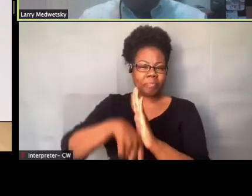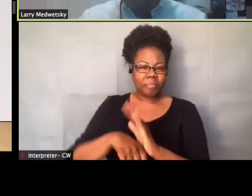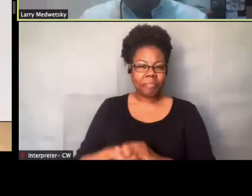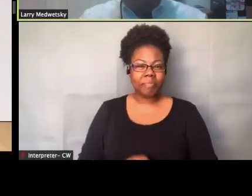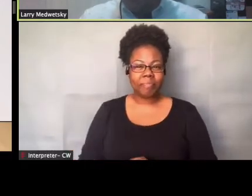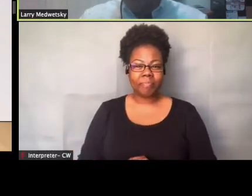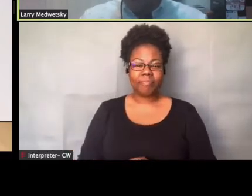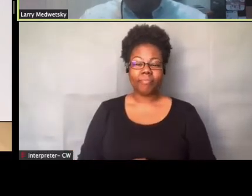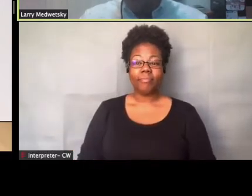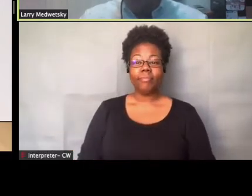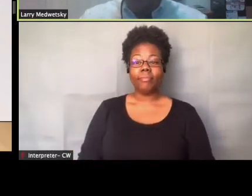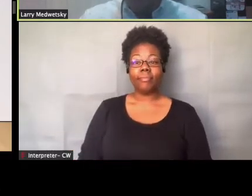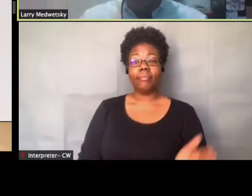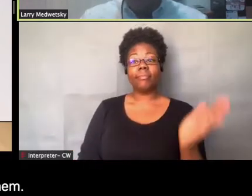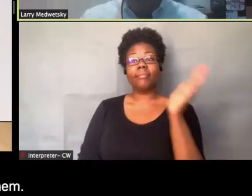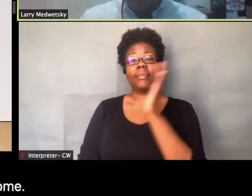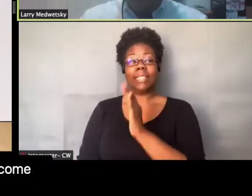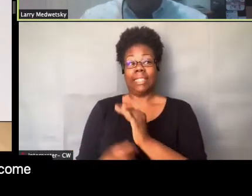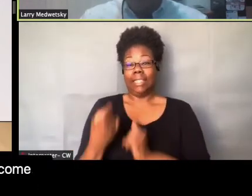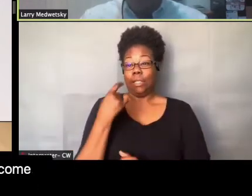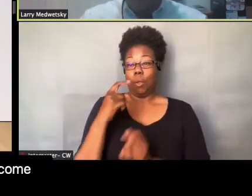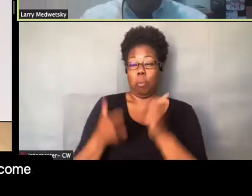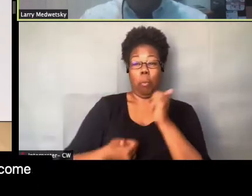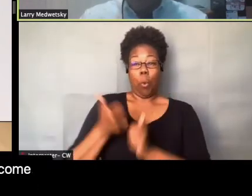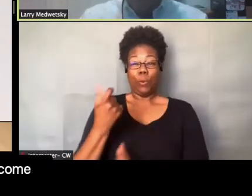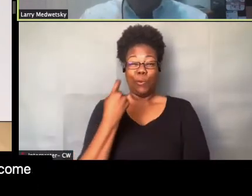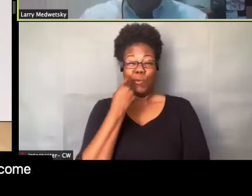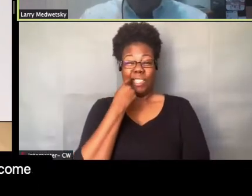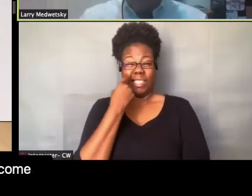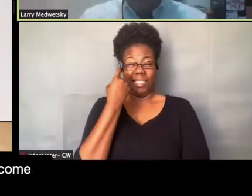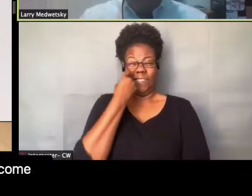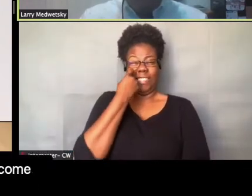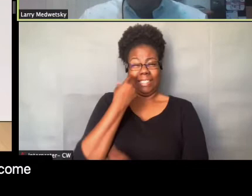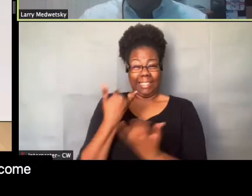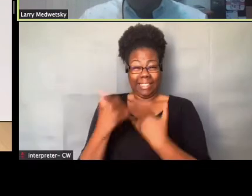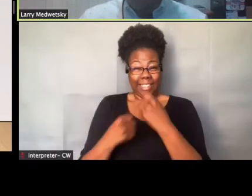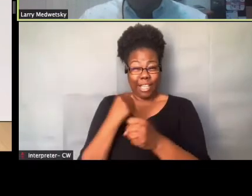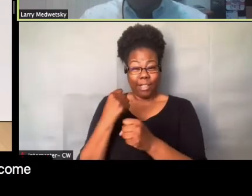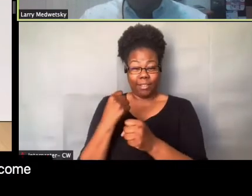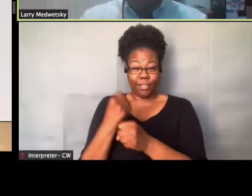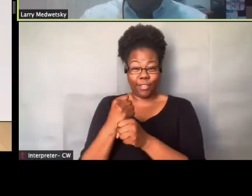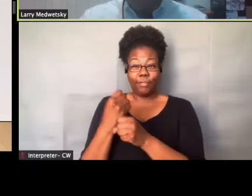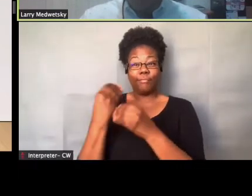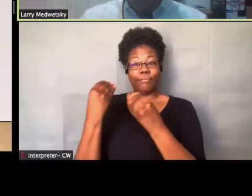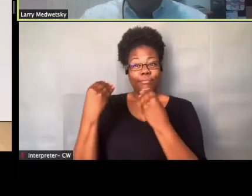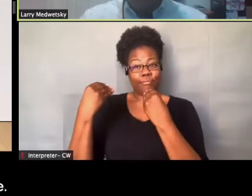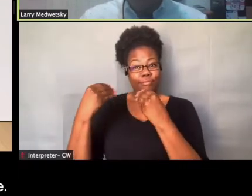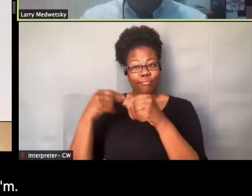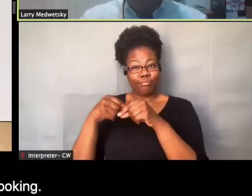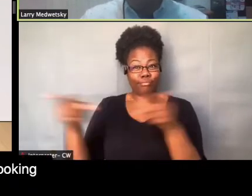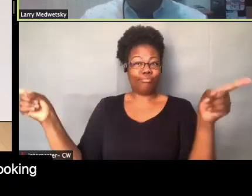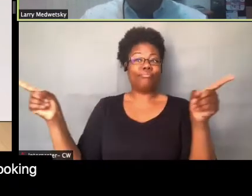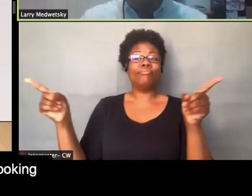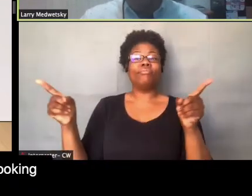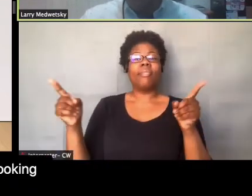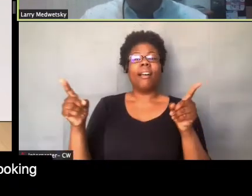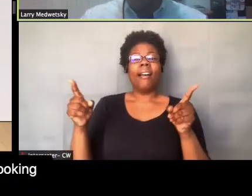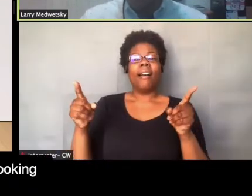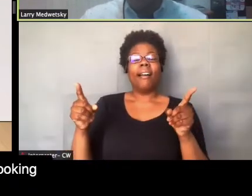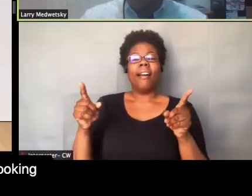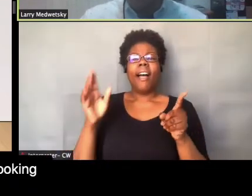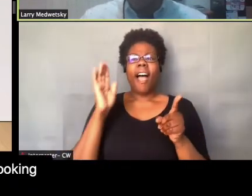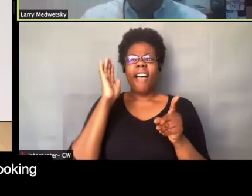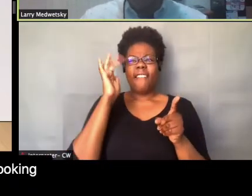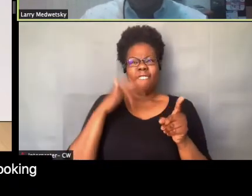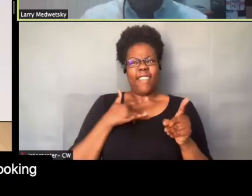is the latest hearing aid that have come out this past year. And I love this picture because I feel like I'm looking at space age